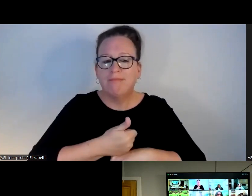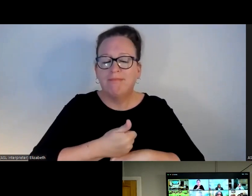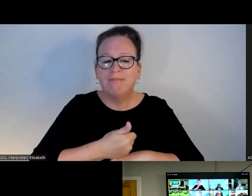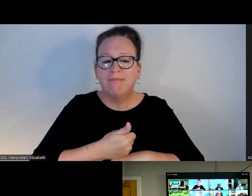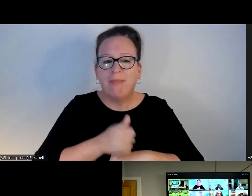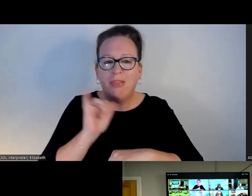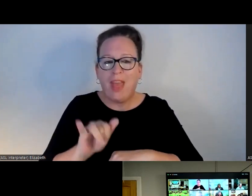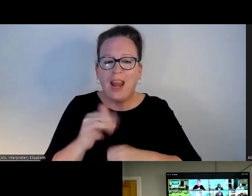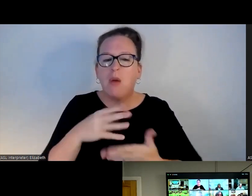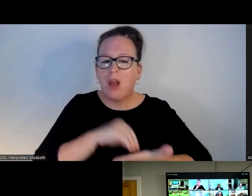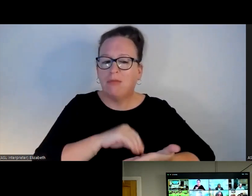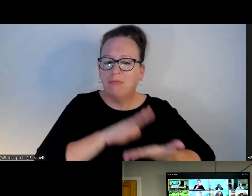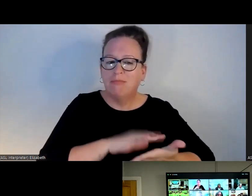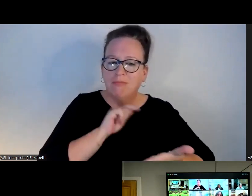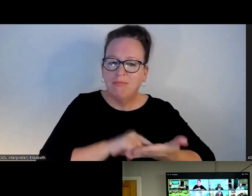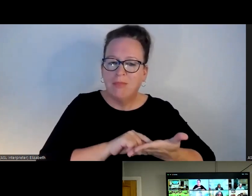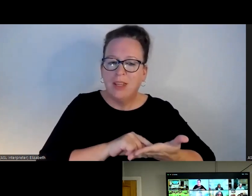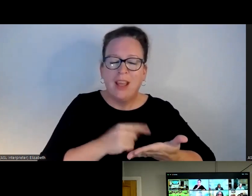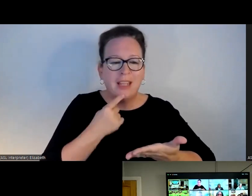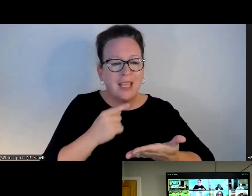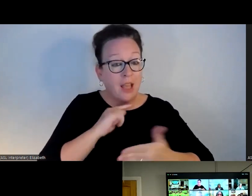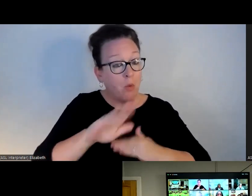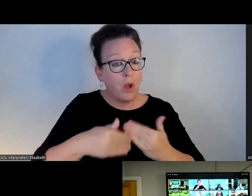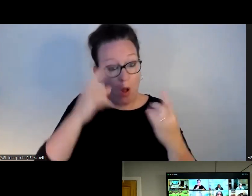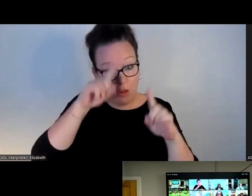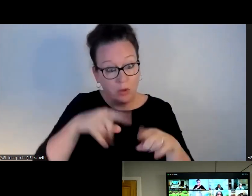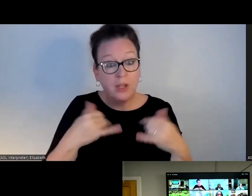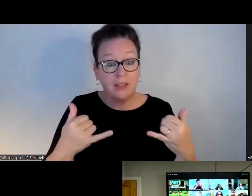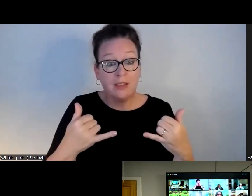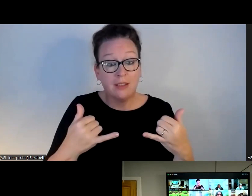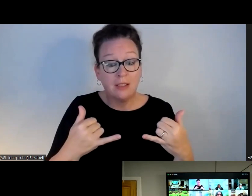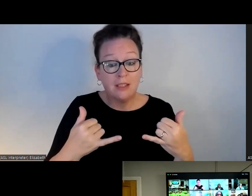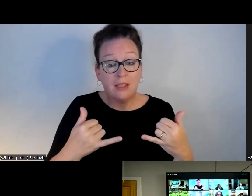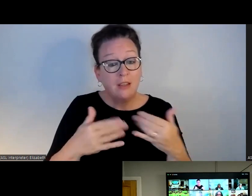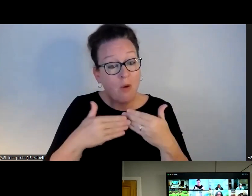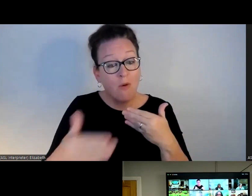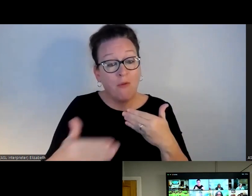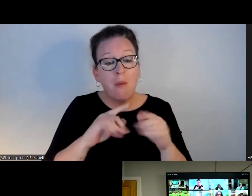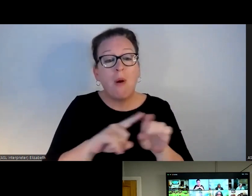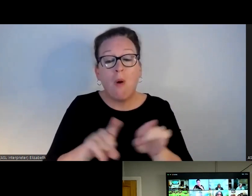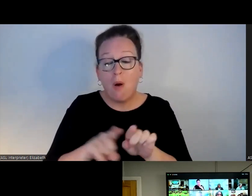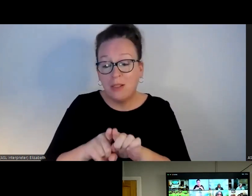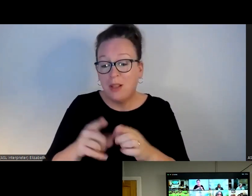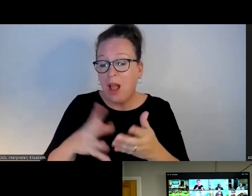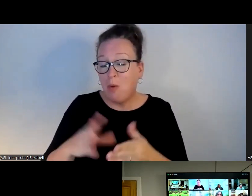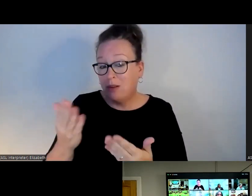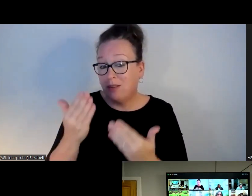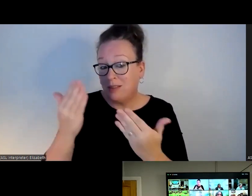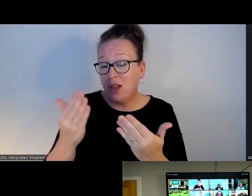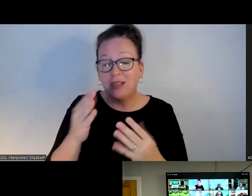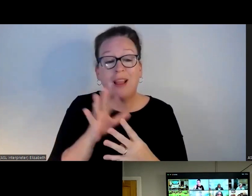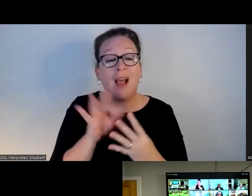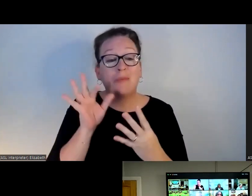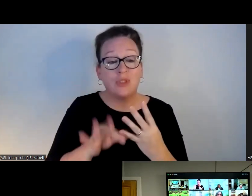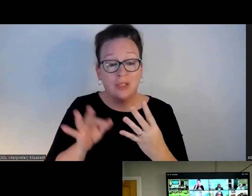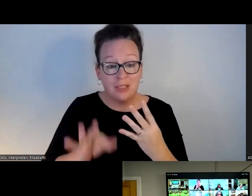wanted to write it down and say, we all agreed to this. Okay. Pushing forward, but I also wanted to put on the table the option